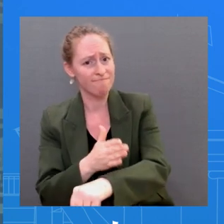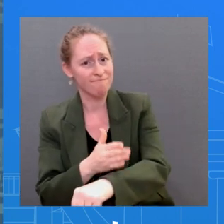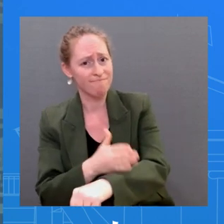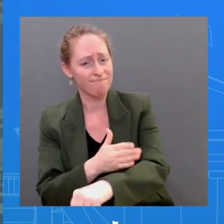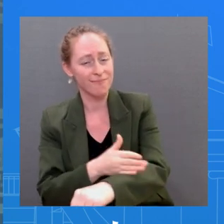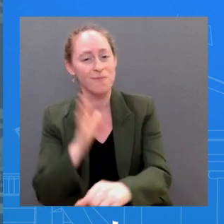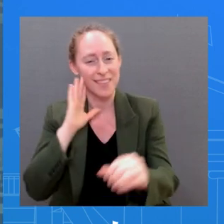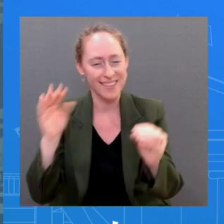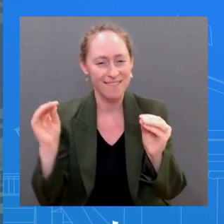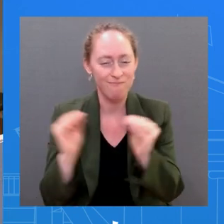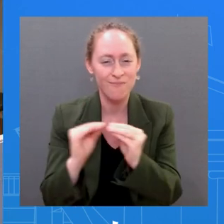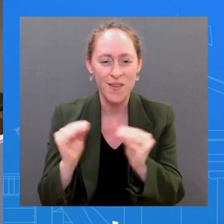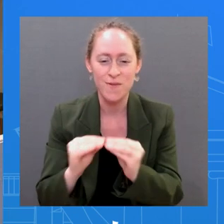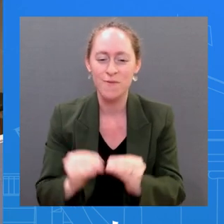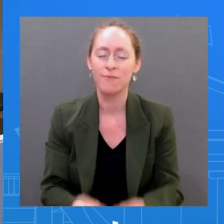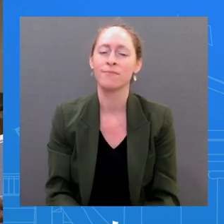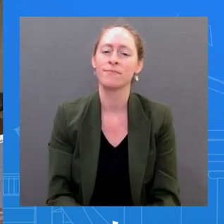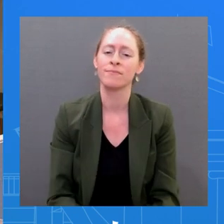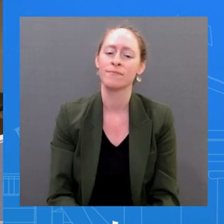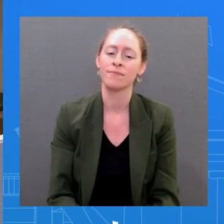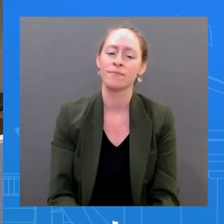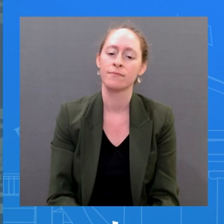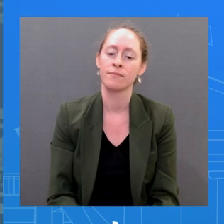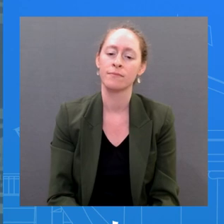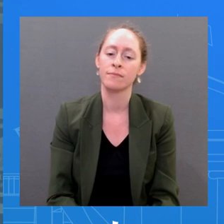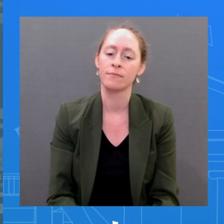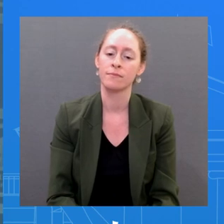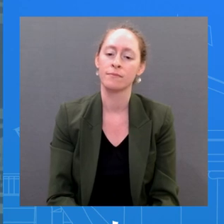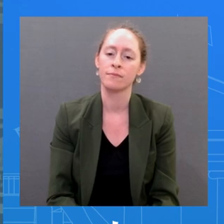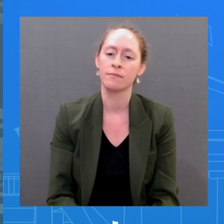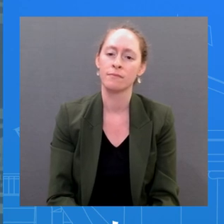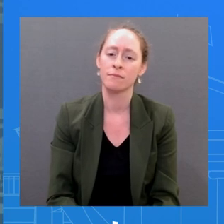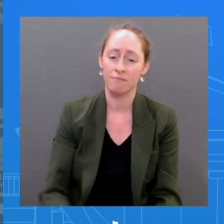Republican senators to the White House before he leaves for Los Angeles?